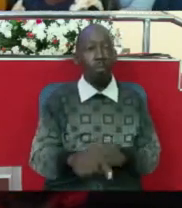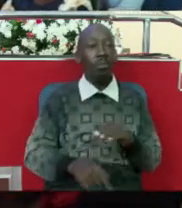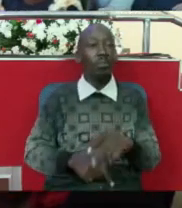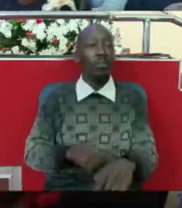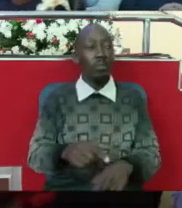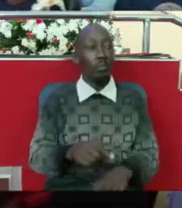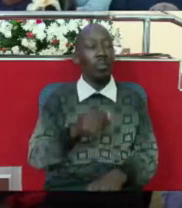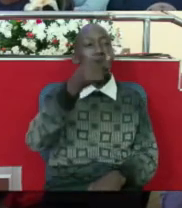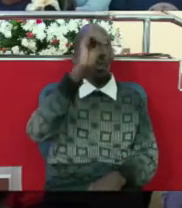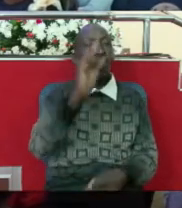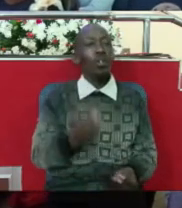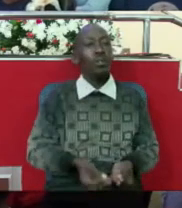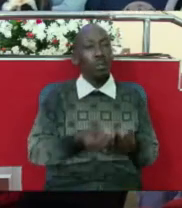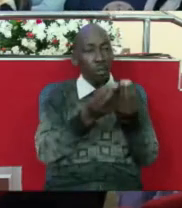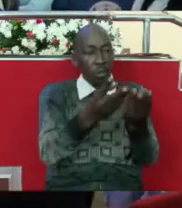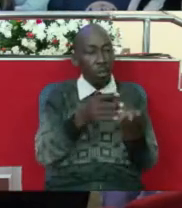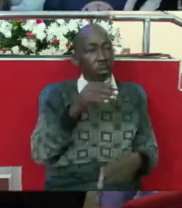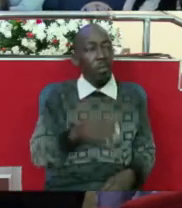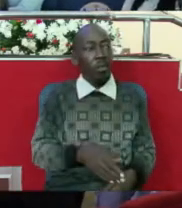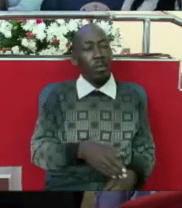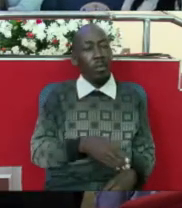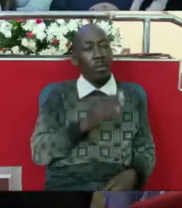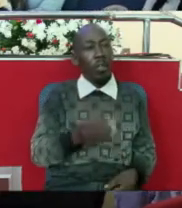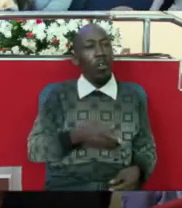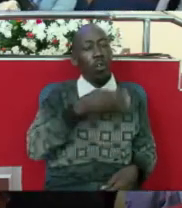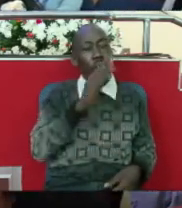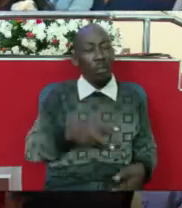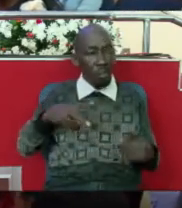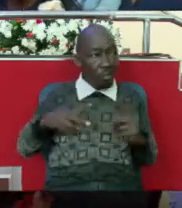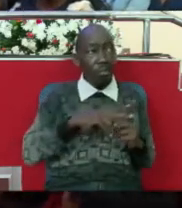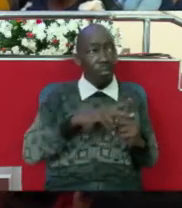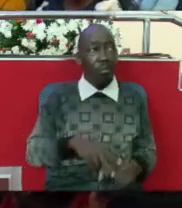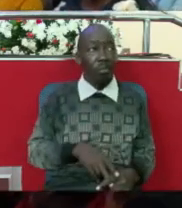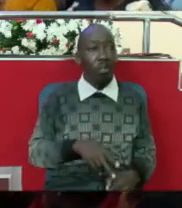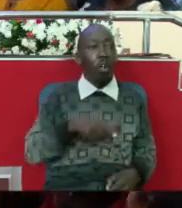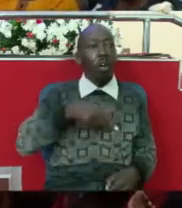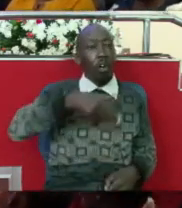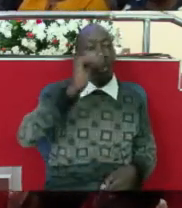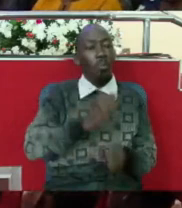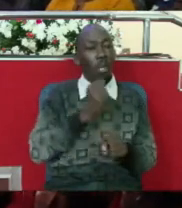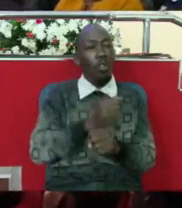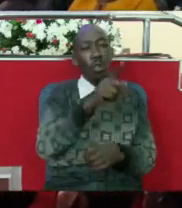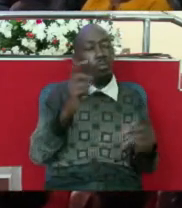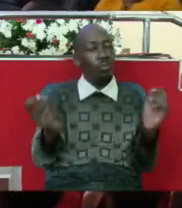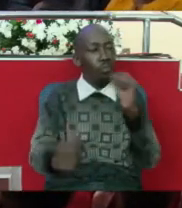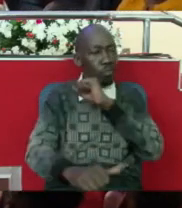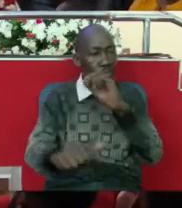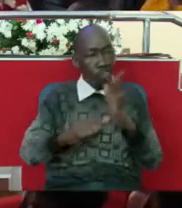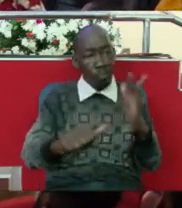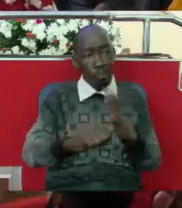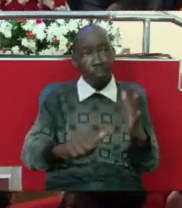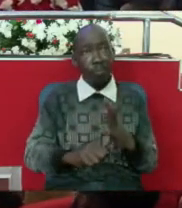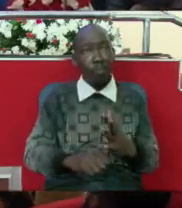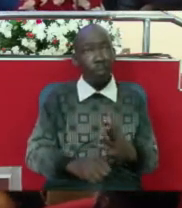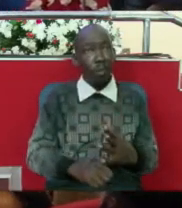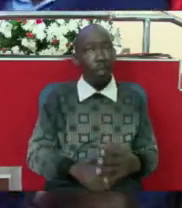it's God that's tripping you up. It's God that's causing your trouble. So when